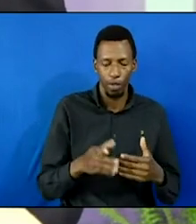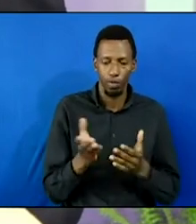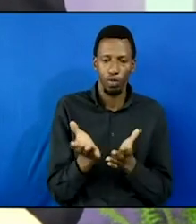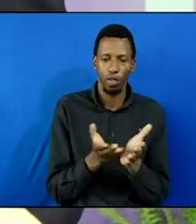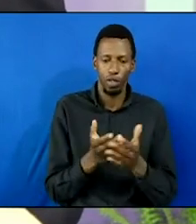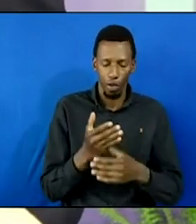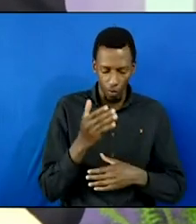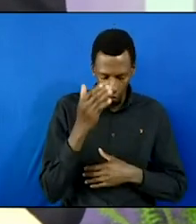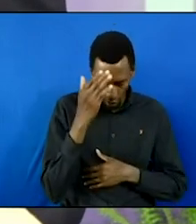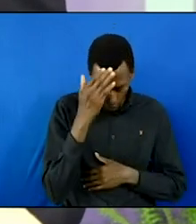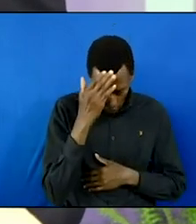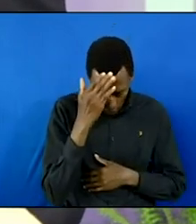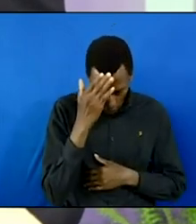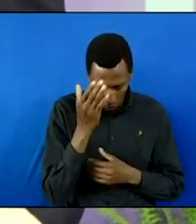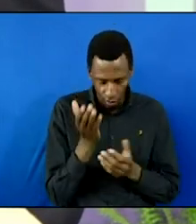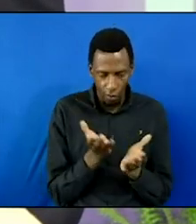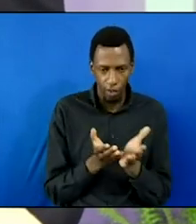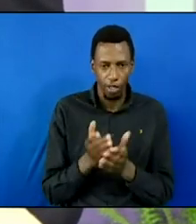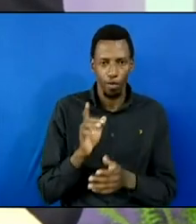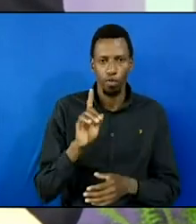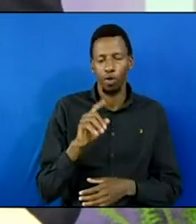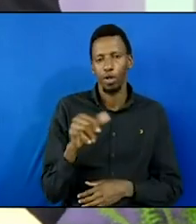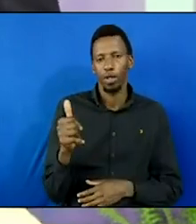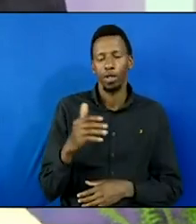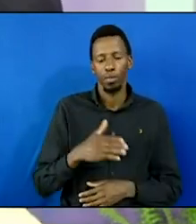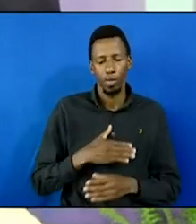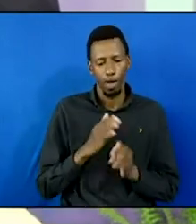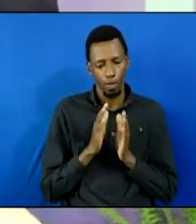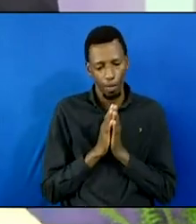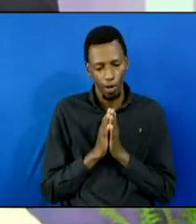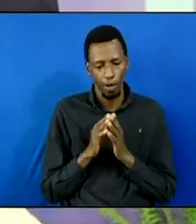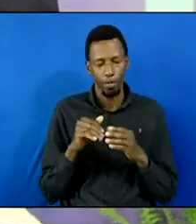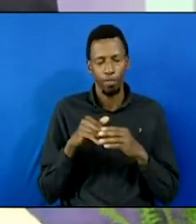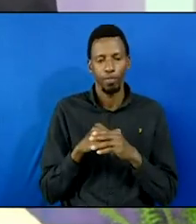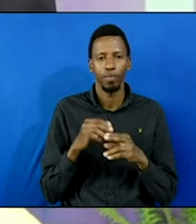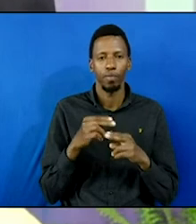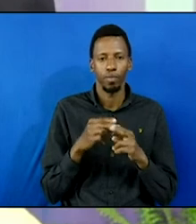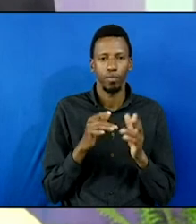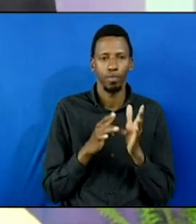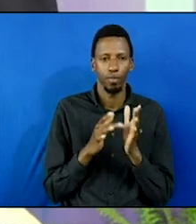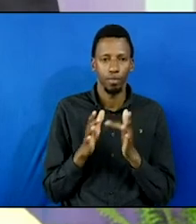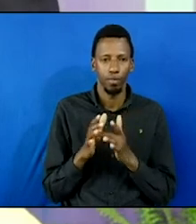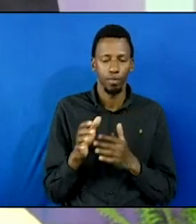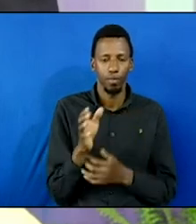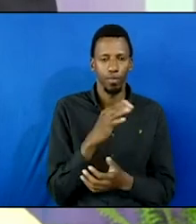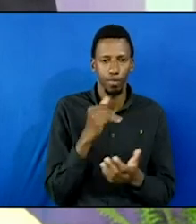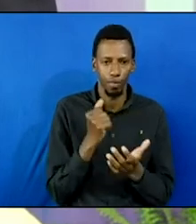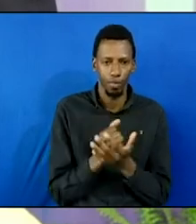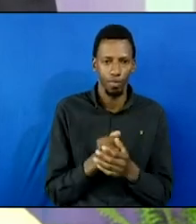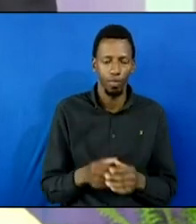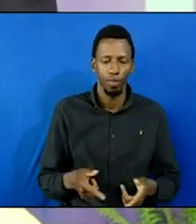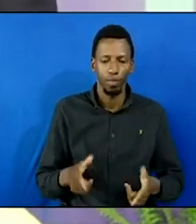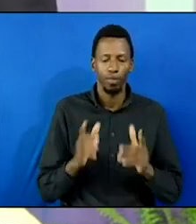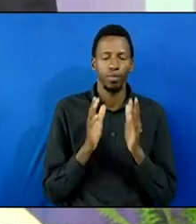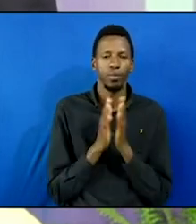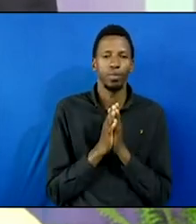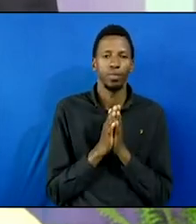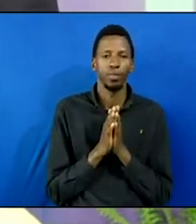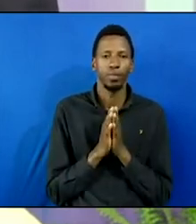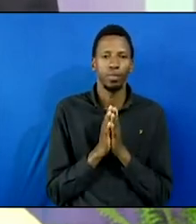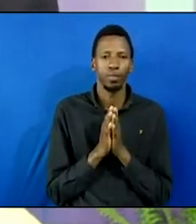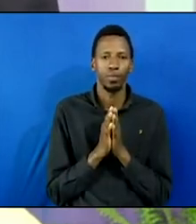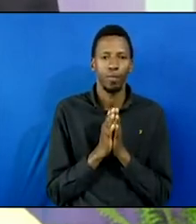service of serving one another. It's my prayer in Jesus' name. Shall we pray?